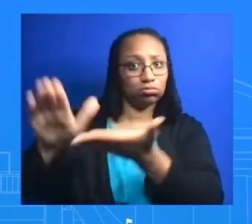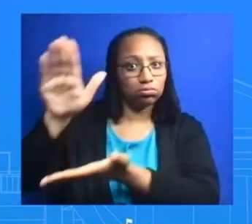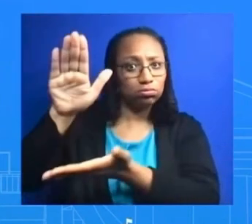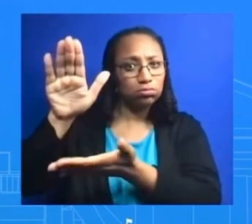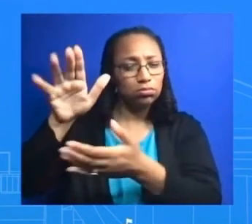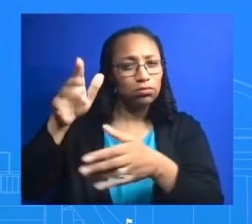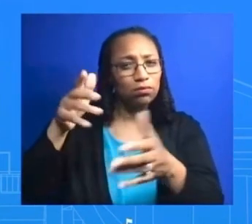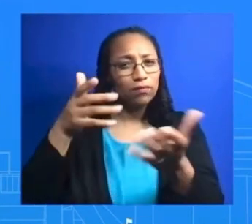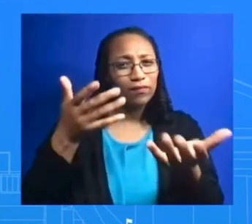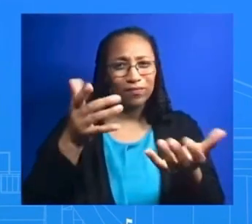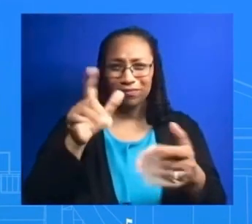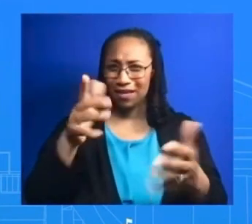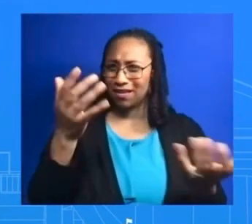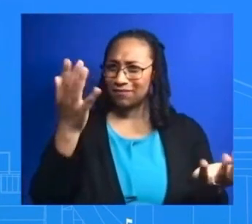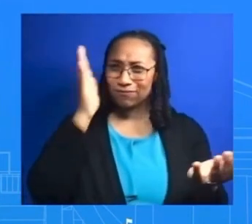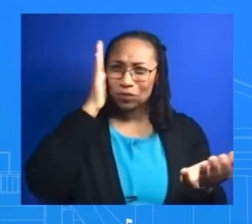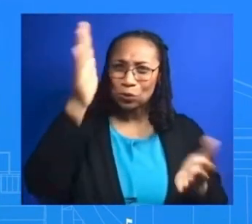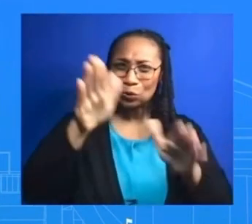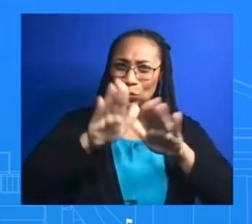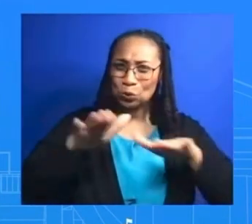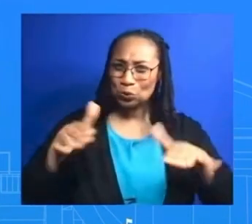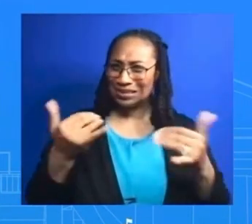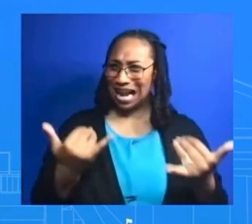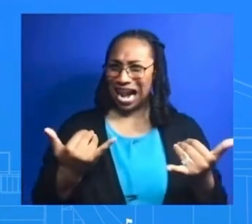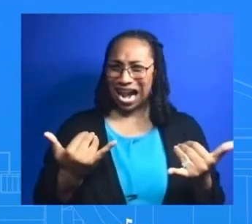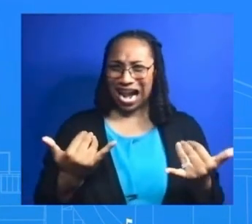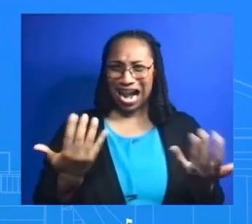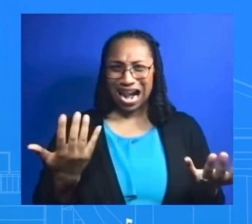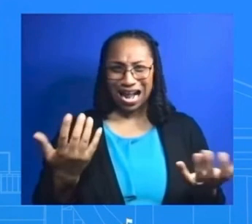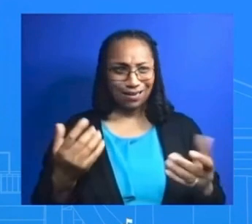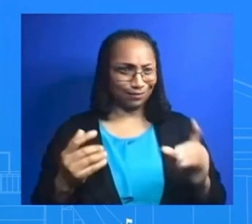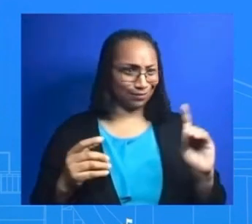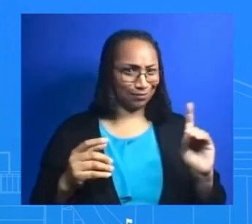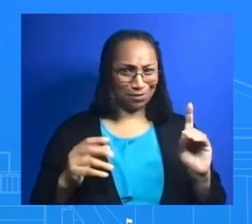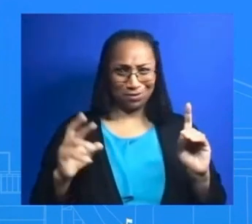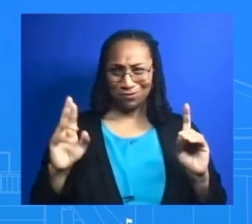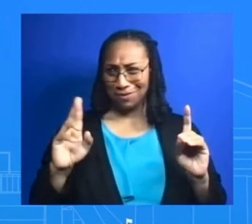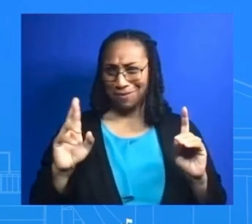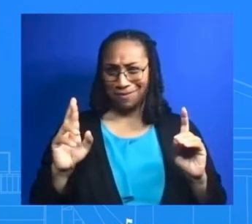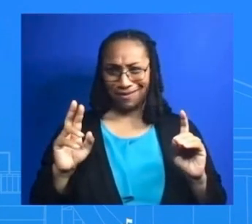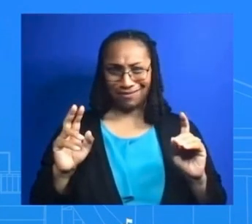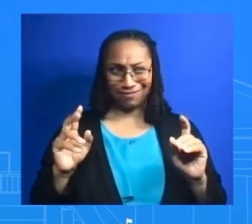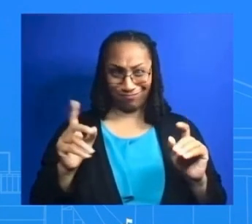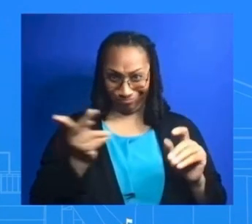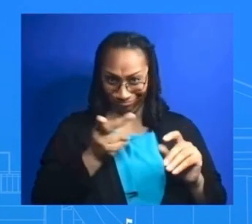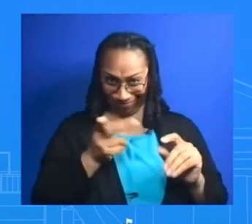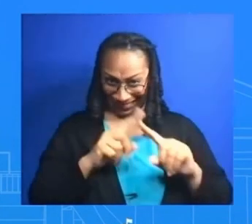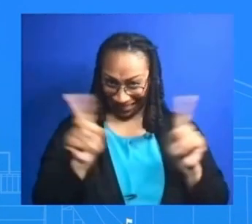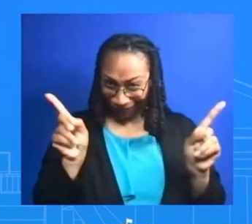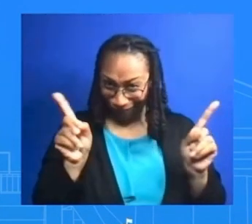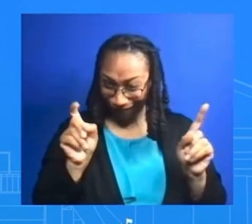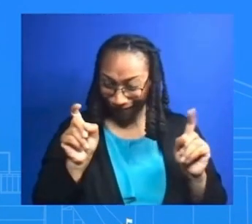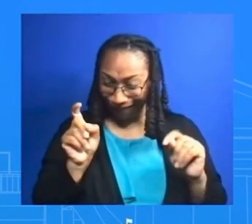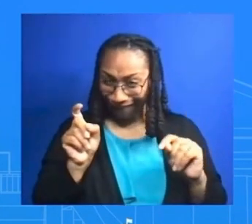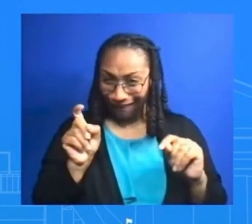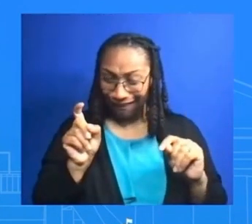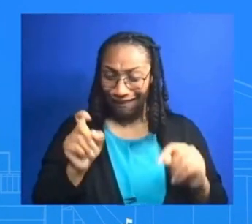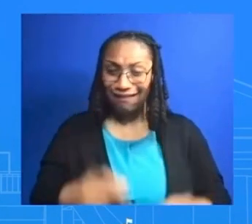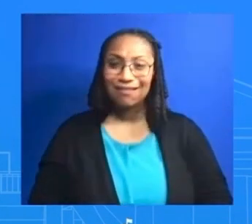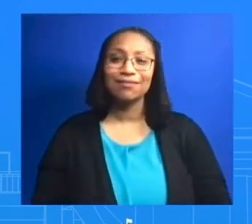party really any different? Are Democrats not just essentially